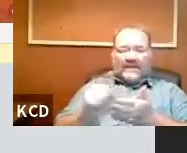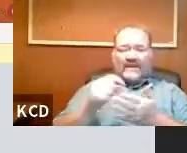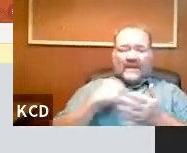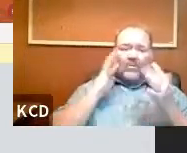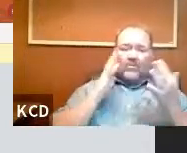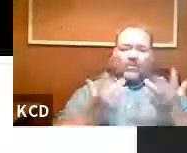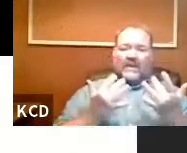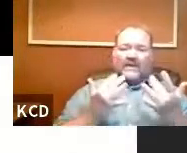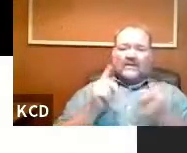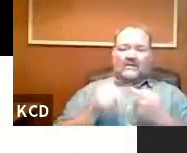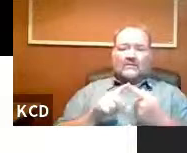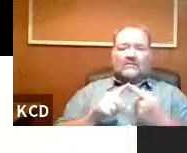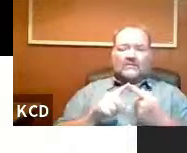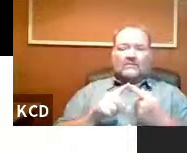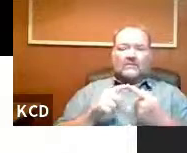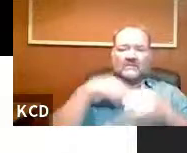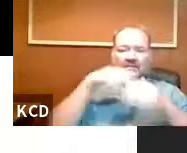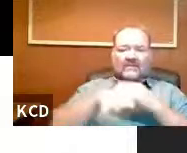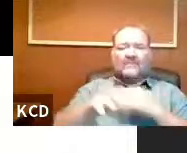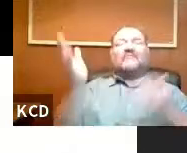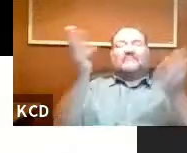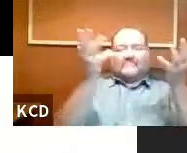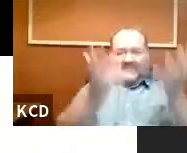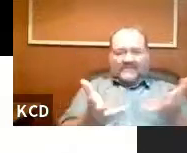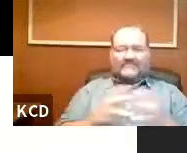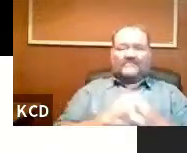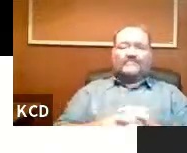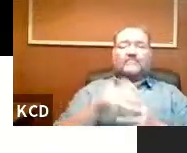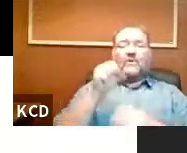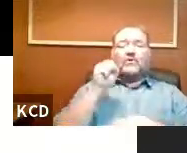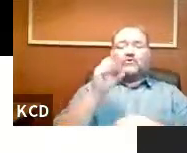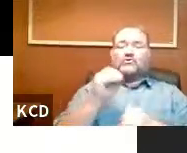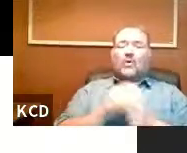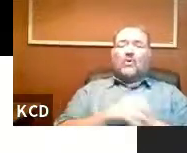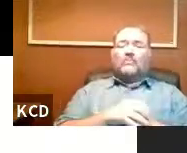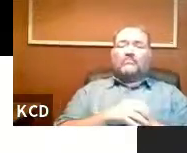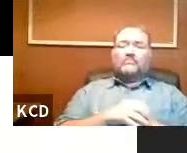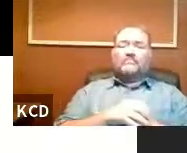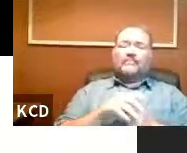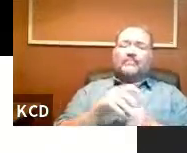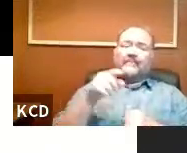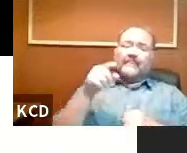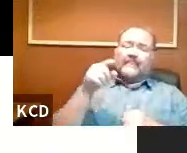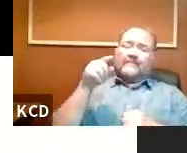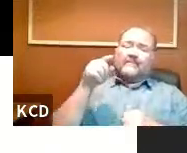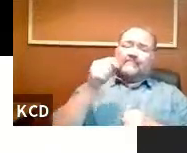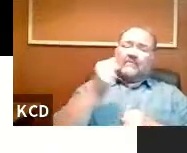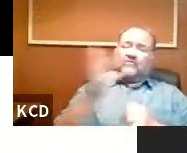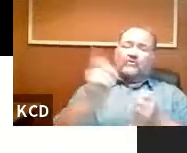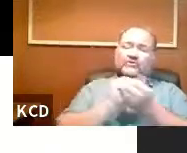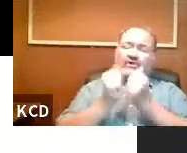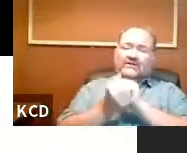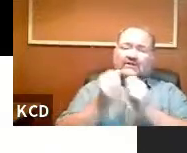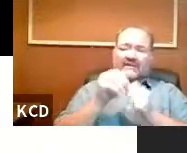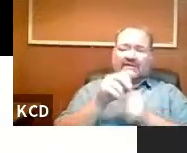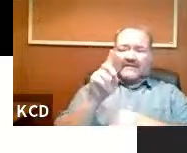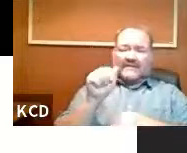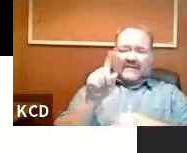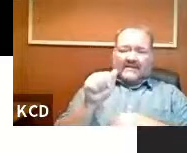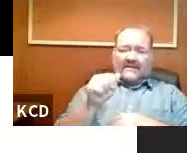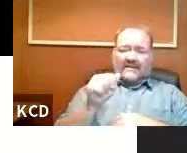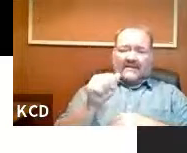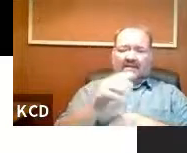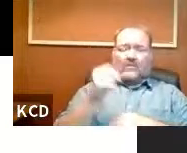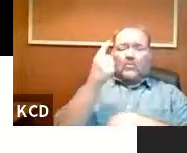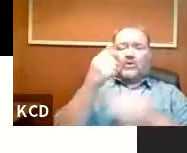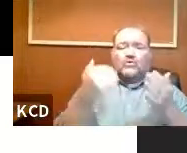in present. There we go. And so just a few changes in the data and one